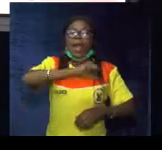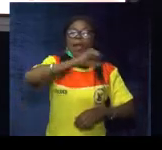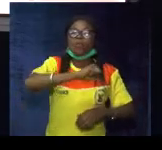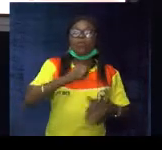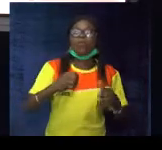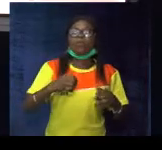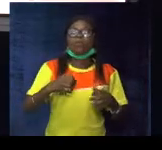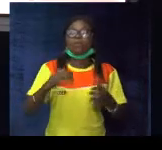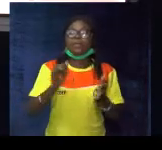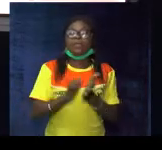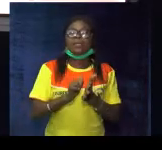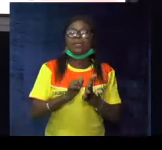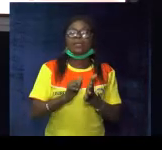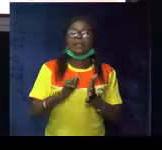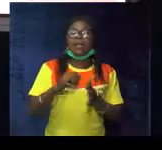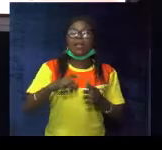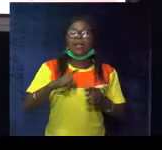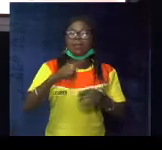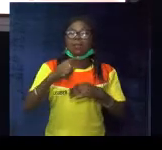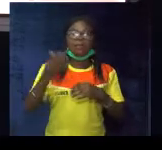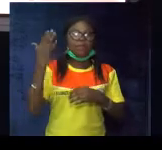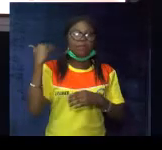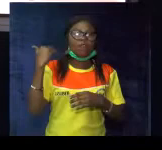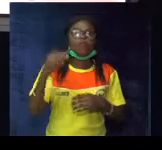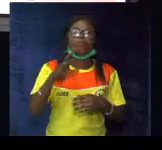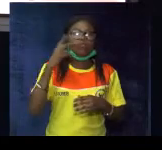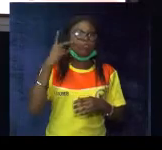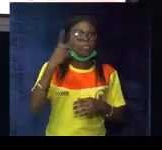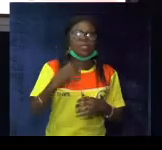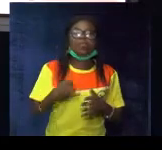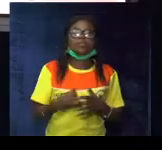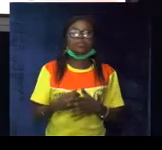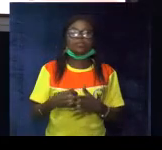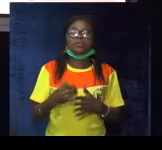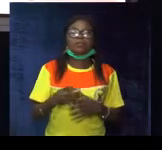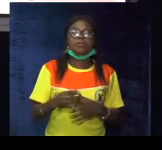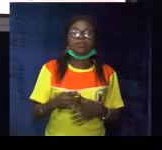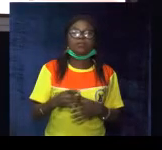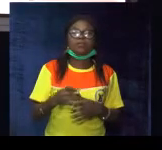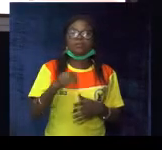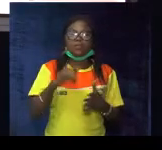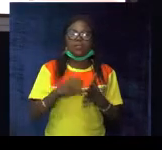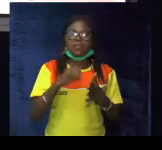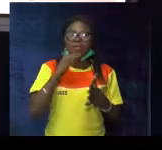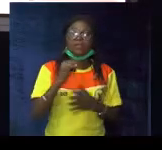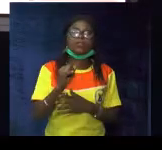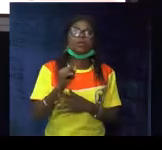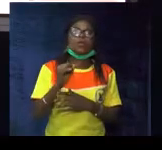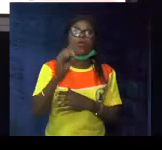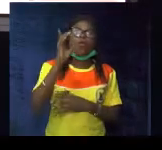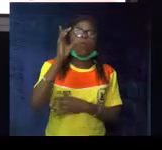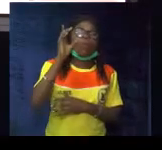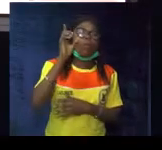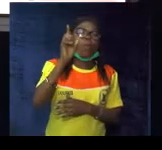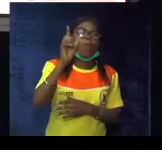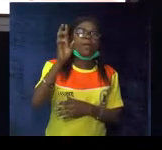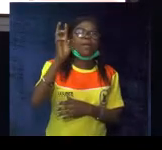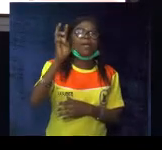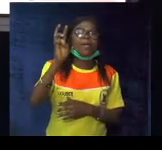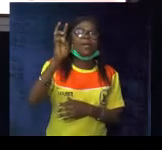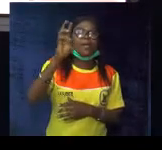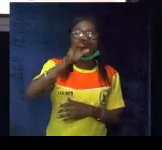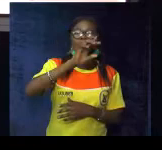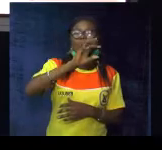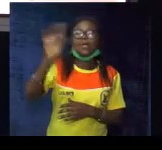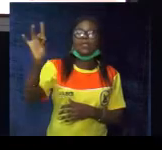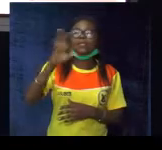will get a full circle. And don't forget that the semicircle is 180 degrees. The